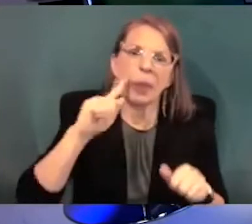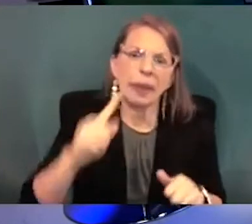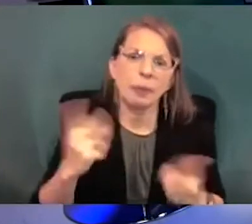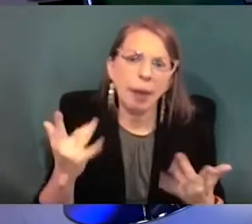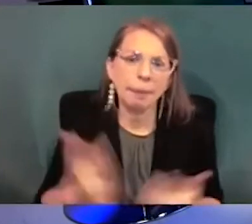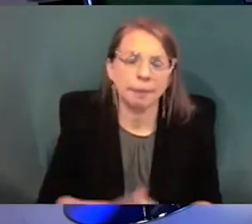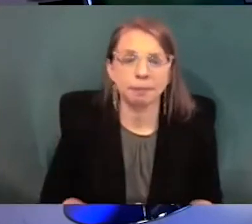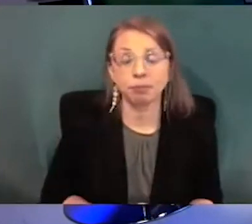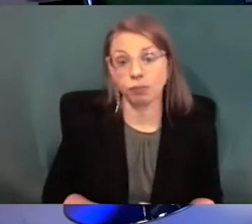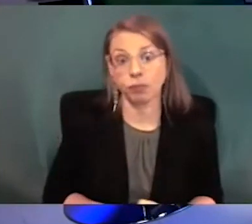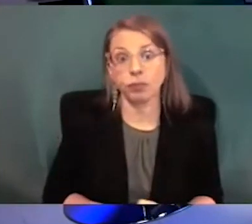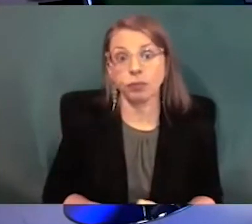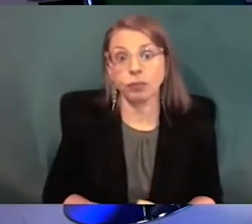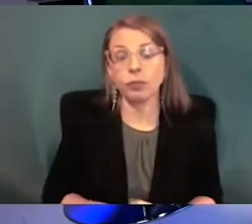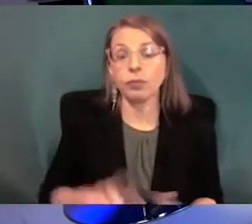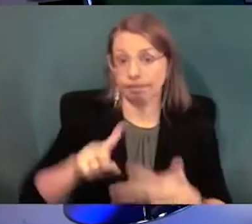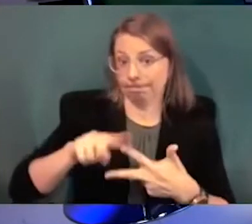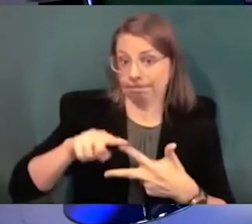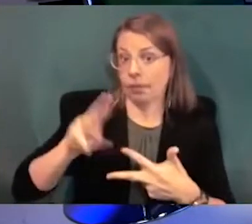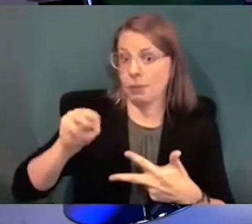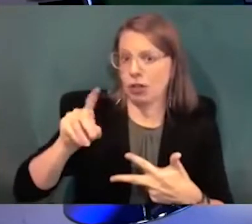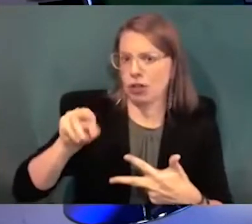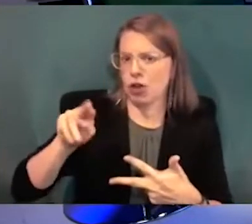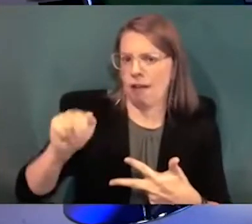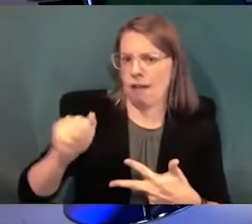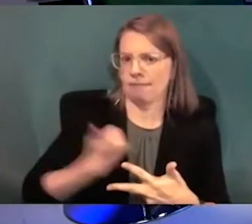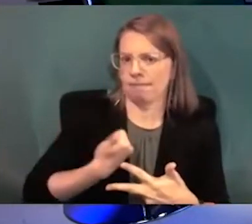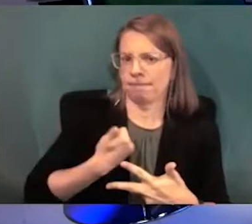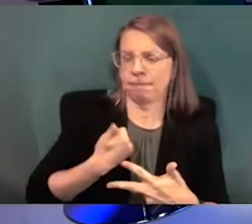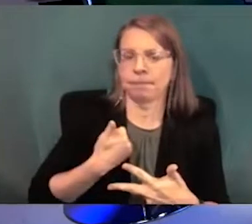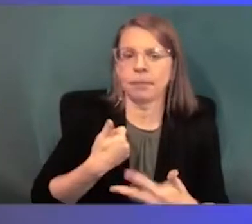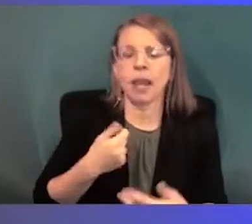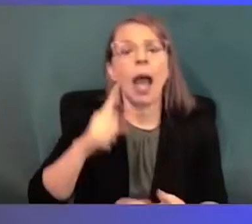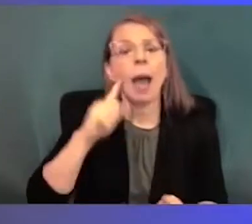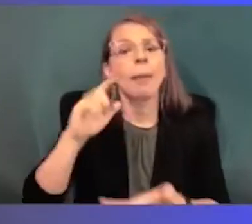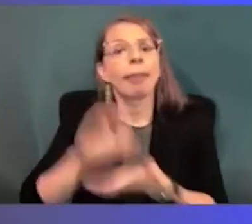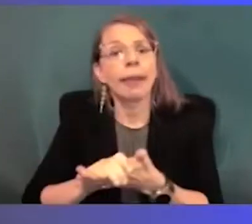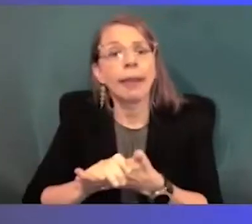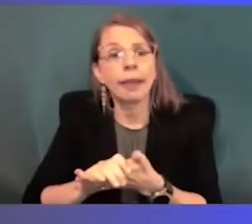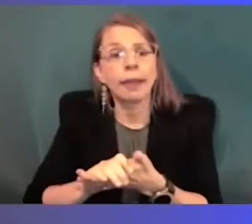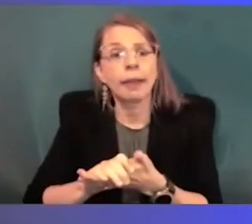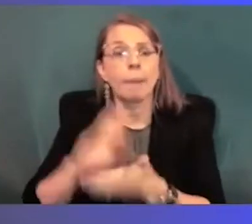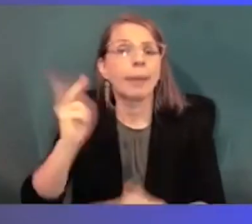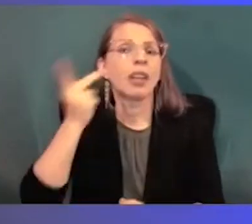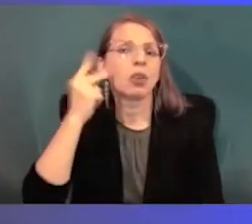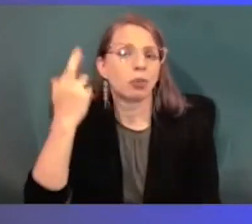I had the Moderna. I believe it's because of political reasons.